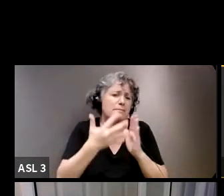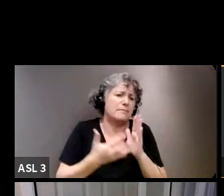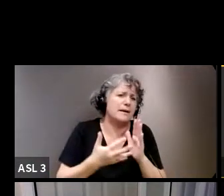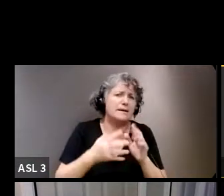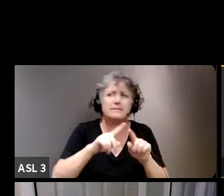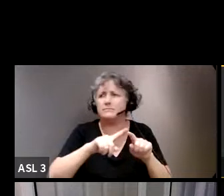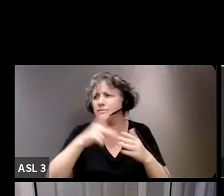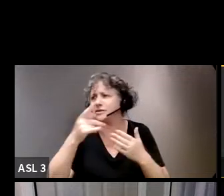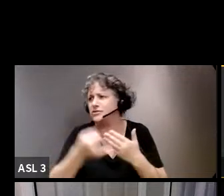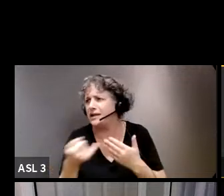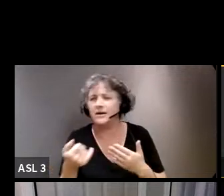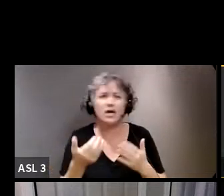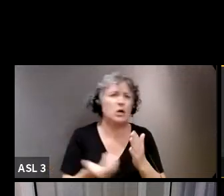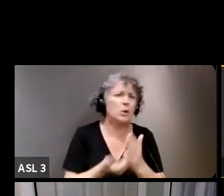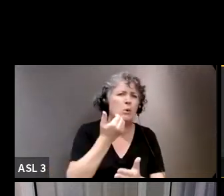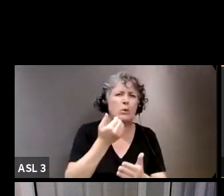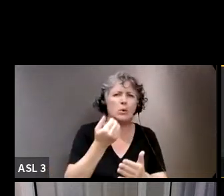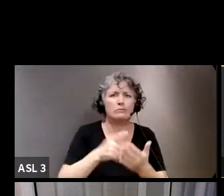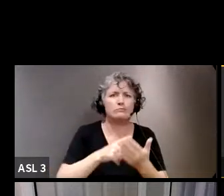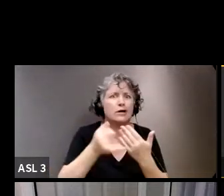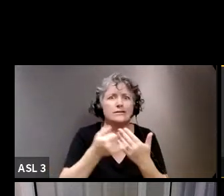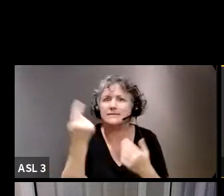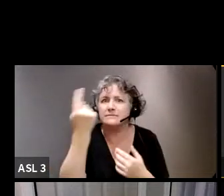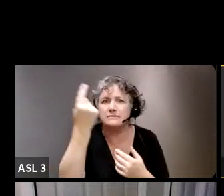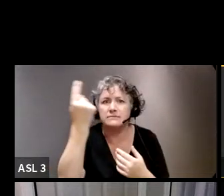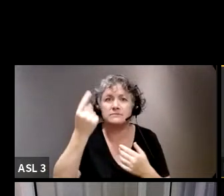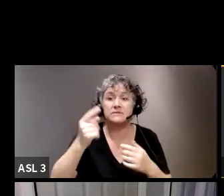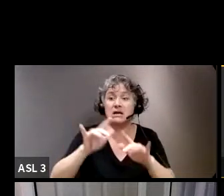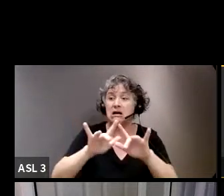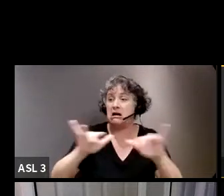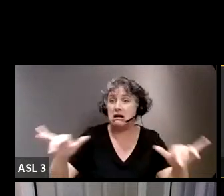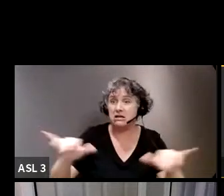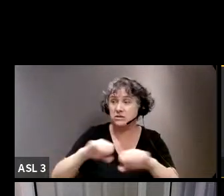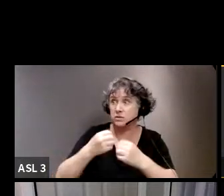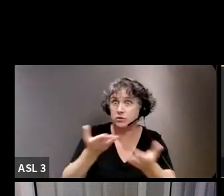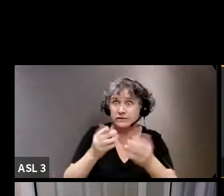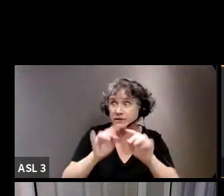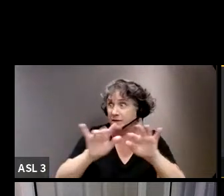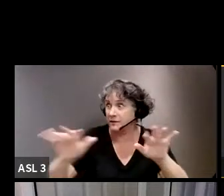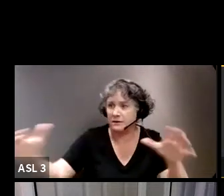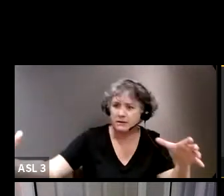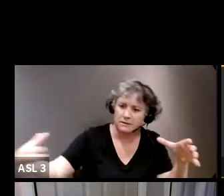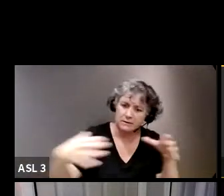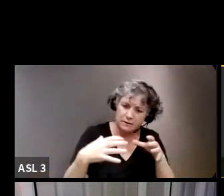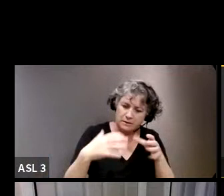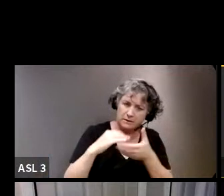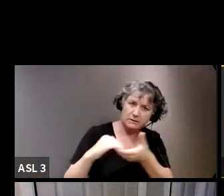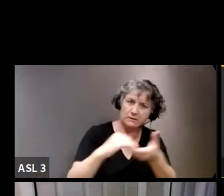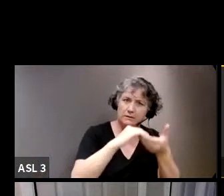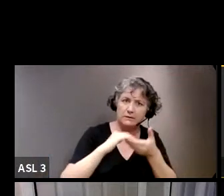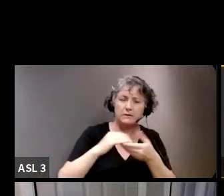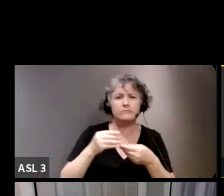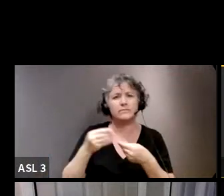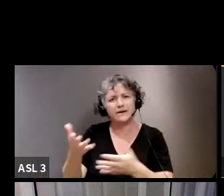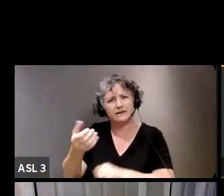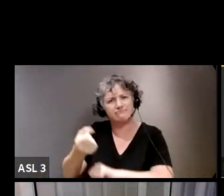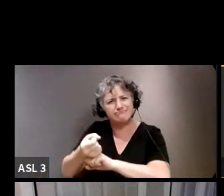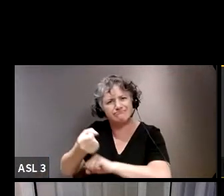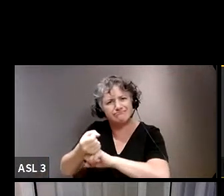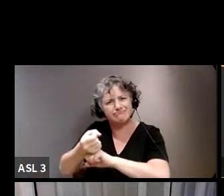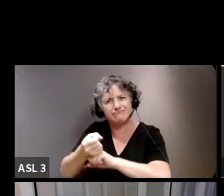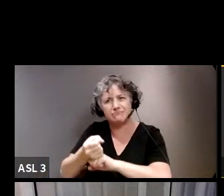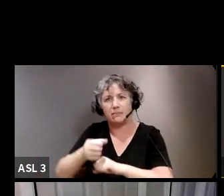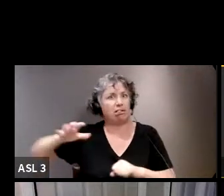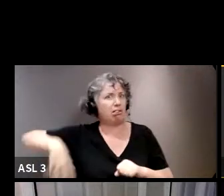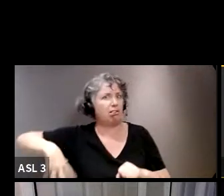going with a range of social services providers we could start to provide very real and practical options for her that she has not yet been